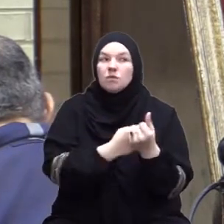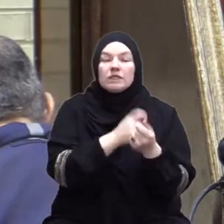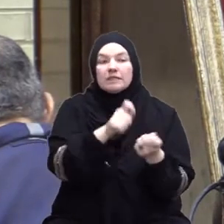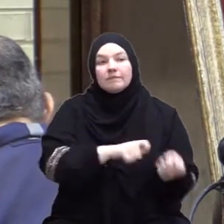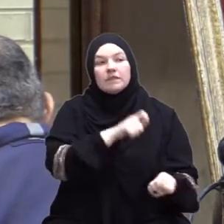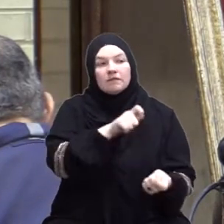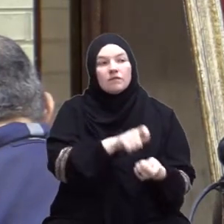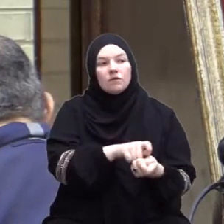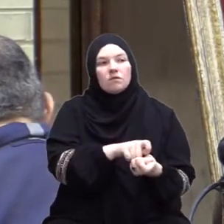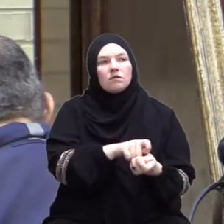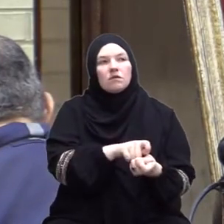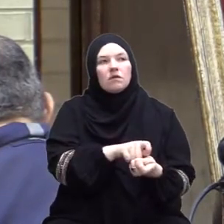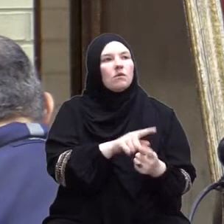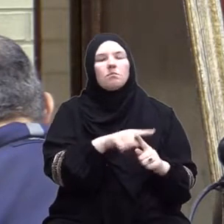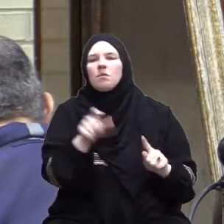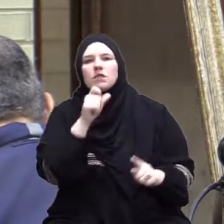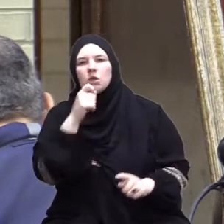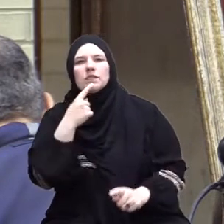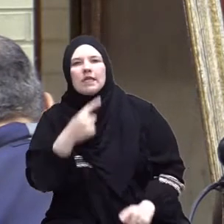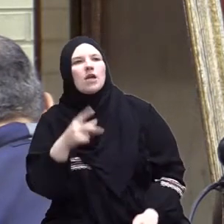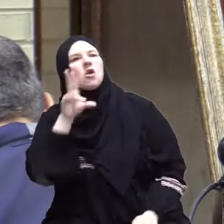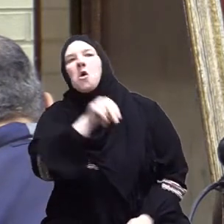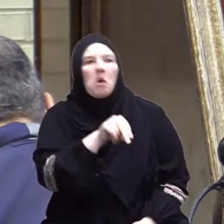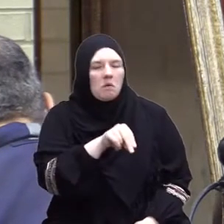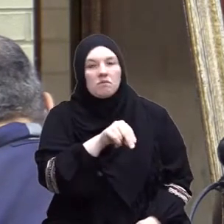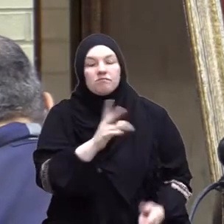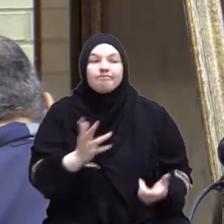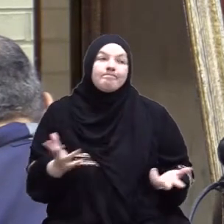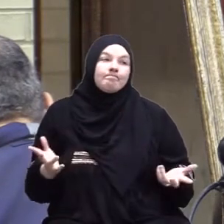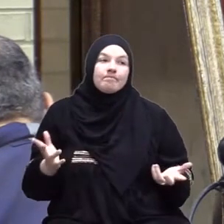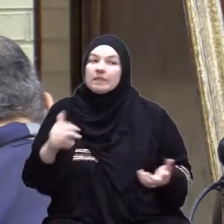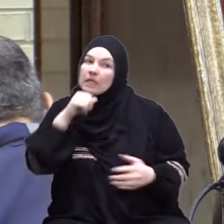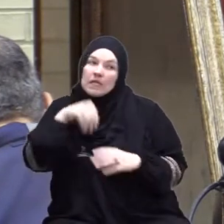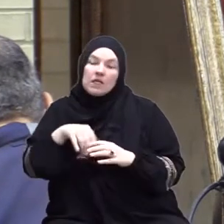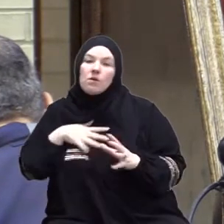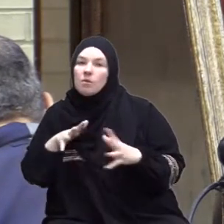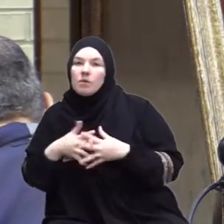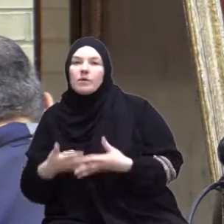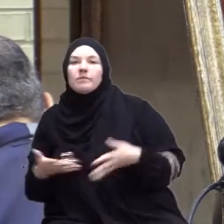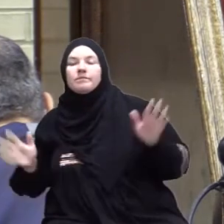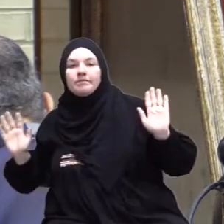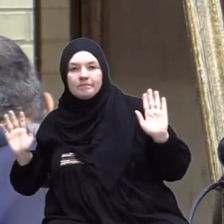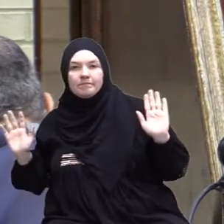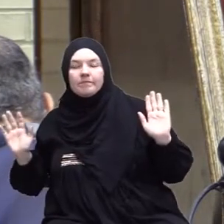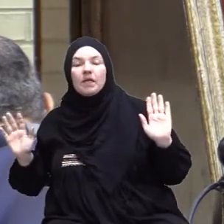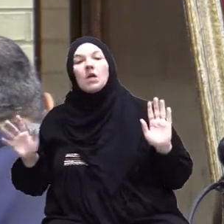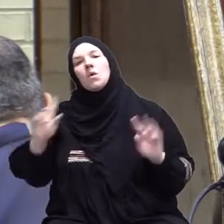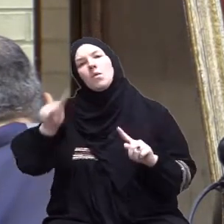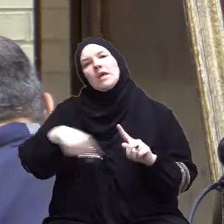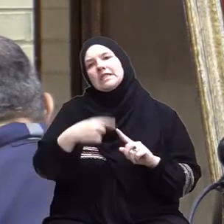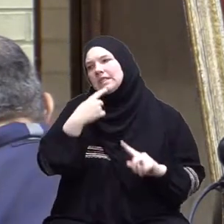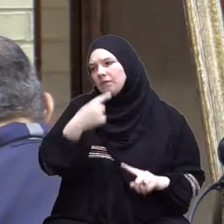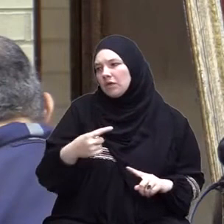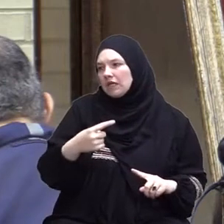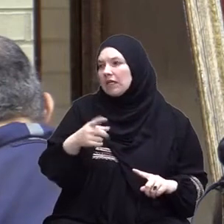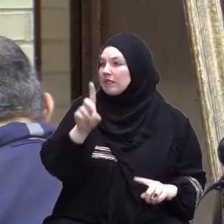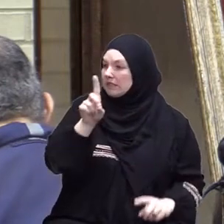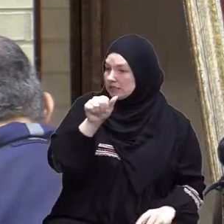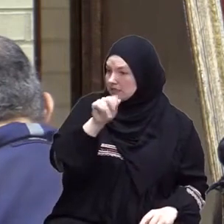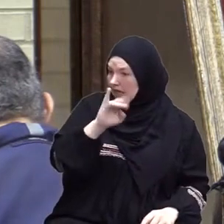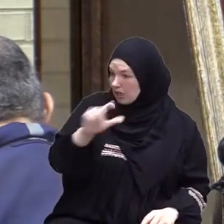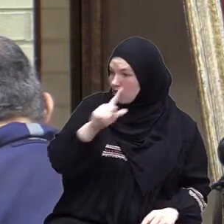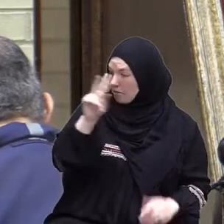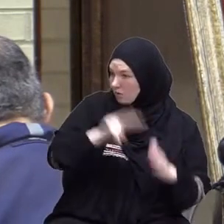specifics, nor do we deny it, because it's not in our book. So when somebody says, is Daniel